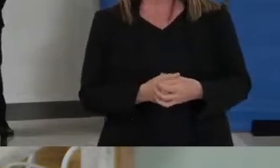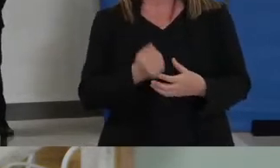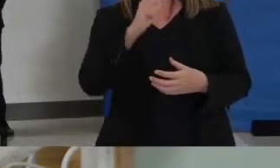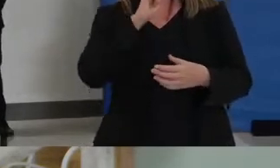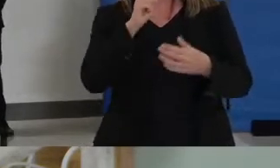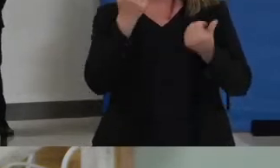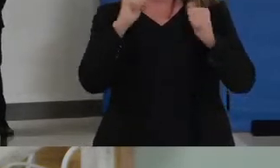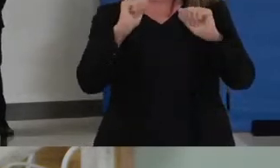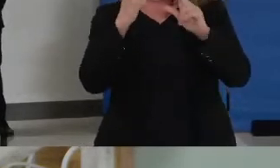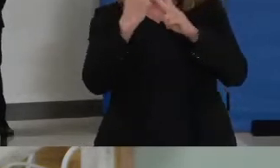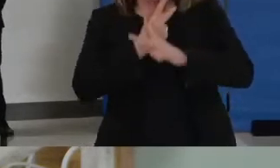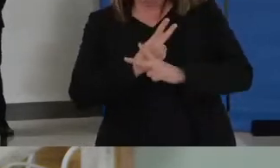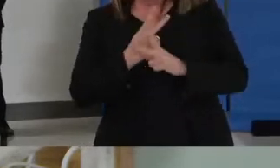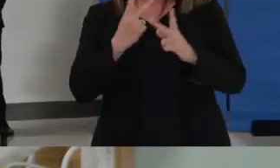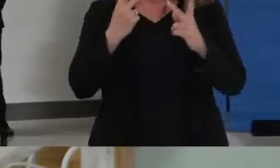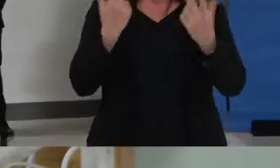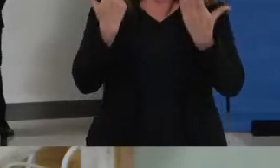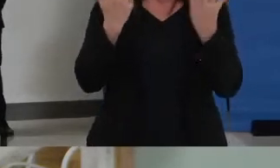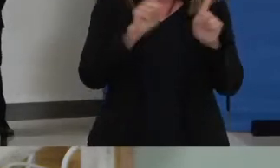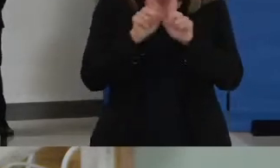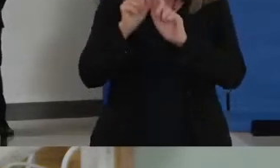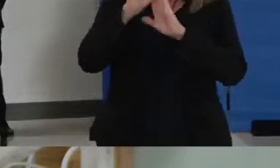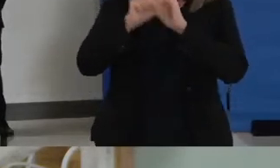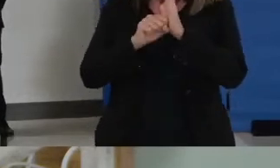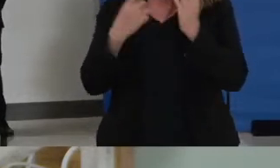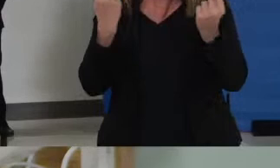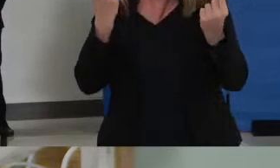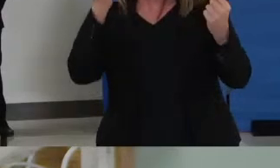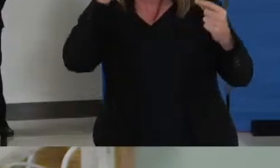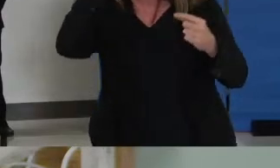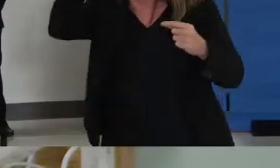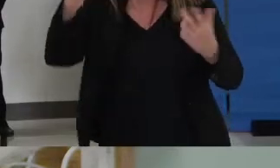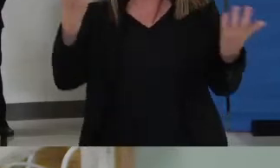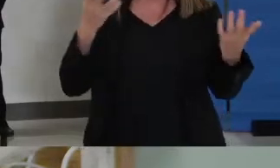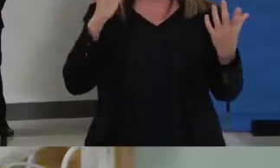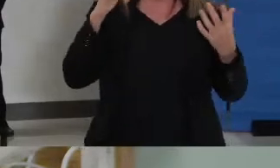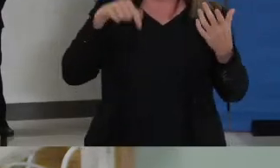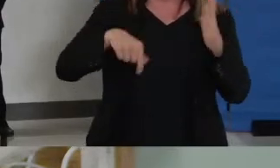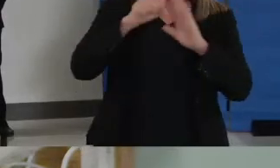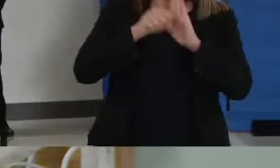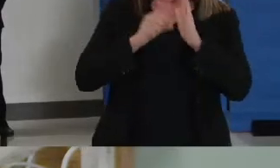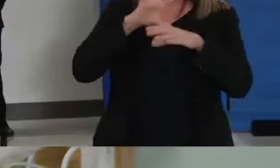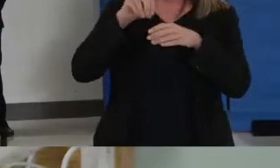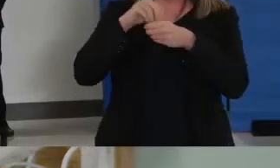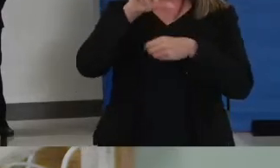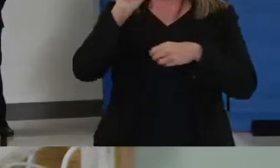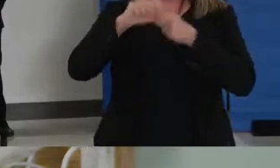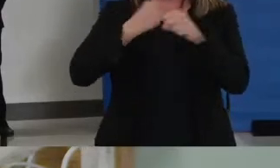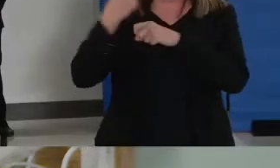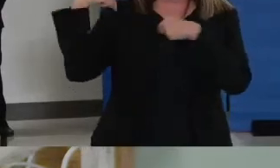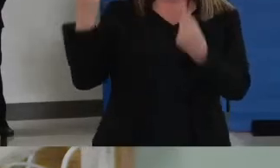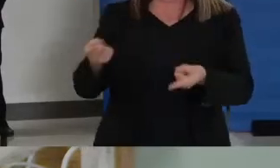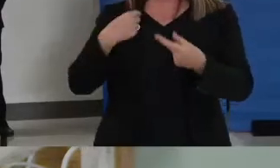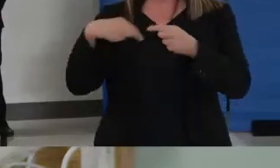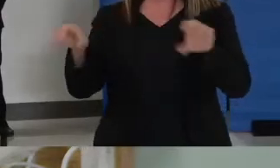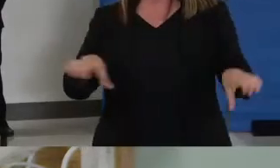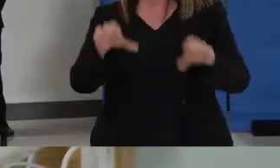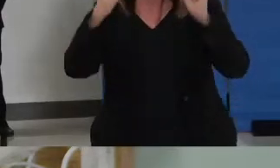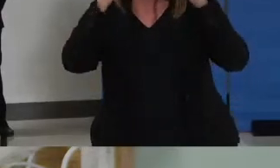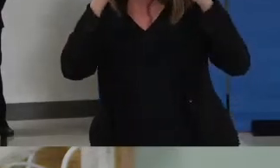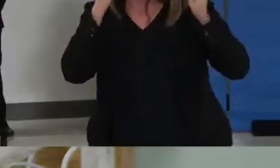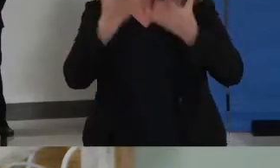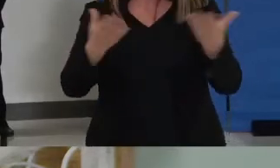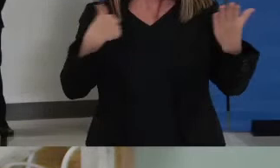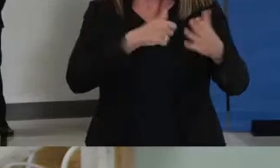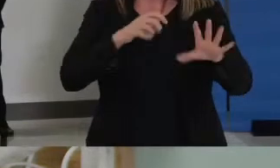out where we're going to go as a state. And the state, in those 20 years, has done some amazing things. We've fully adopted the